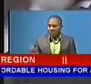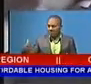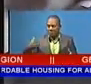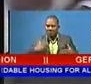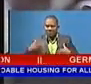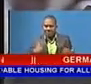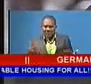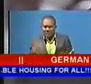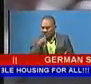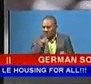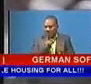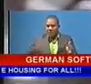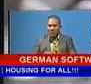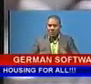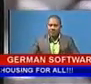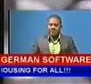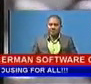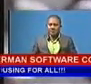have not been amended.